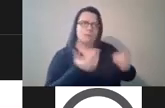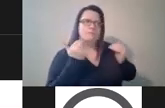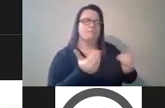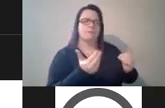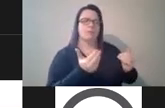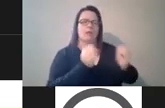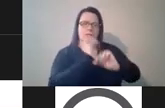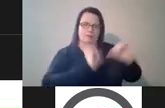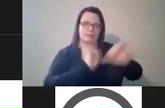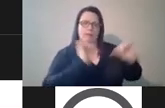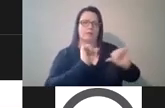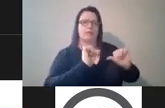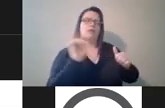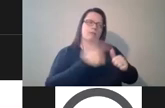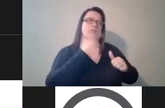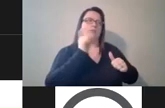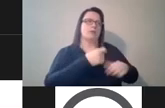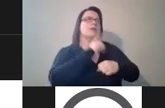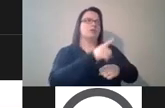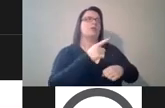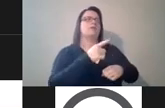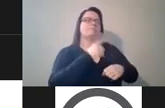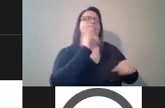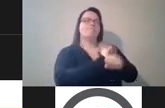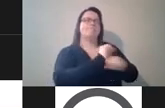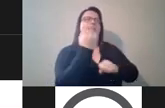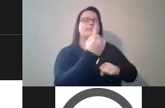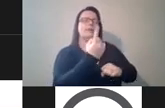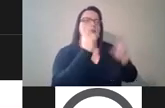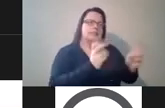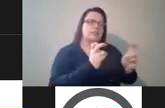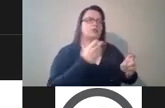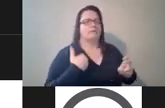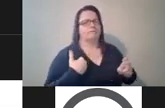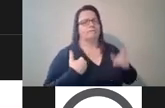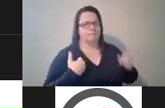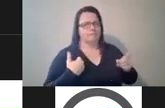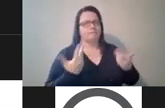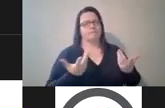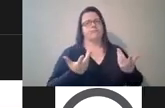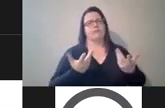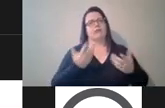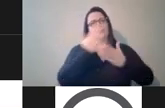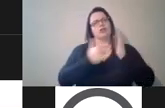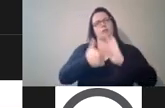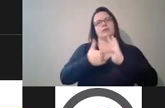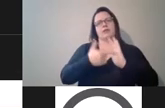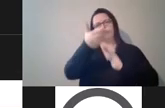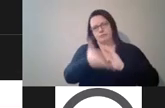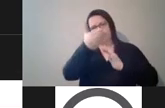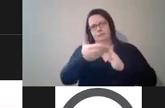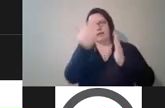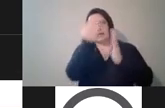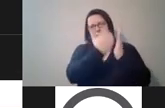capacity assessment that there is a valid trigger, right? And we see some examples listed there.